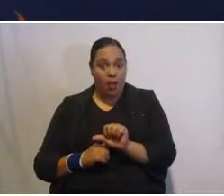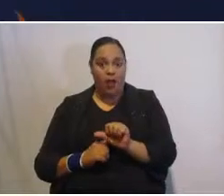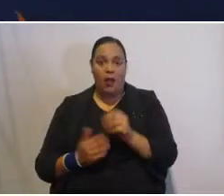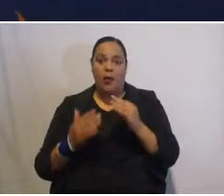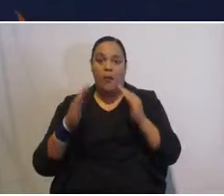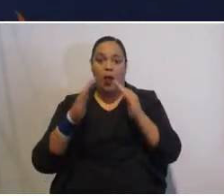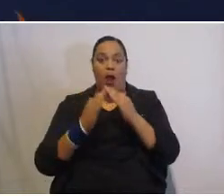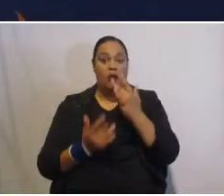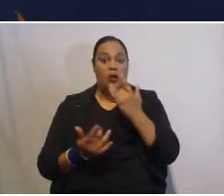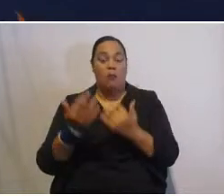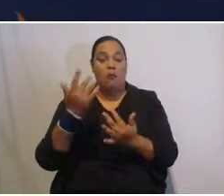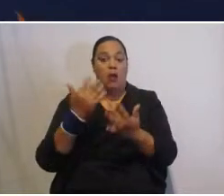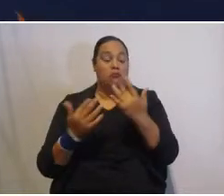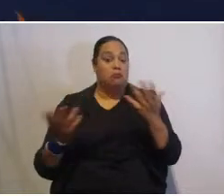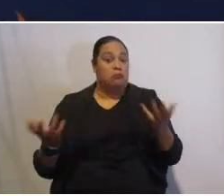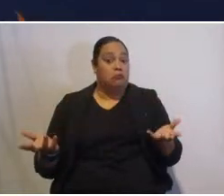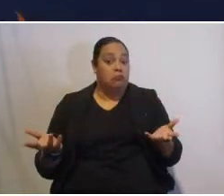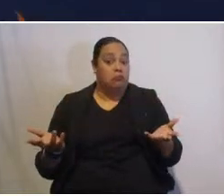your house is burning up.